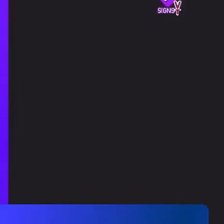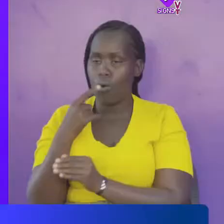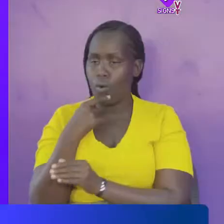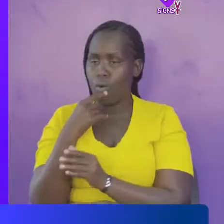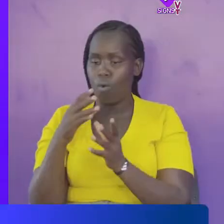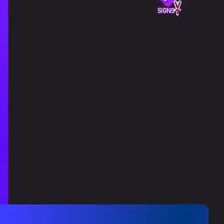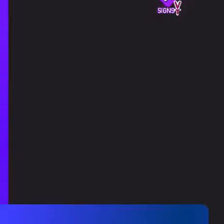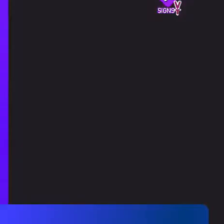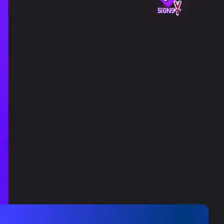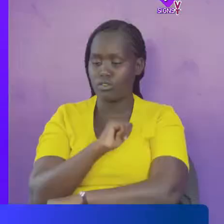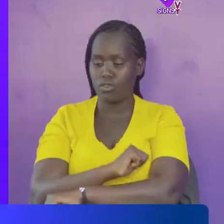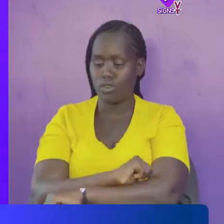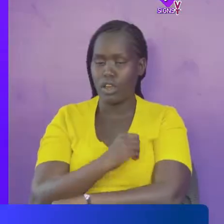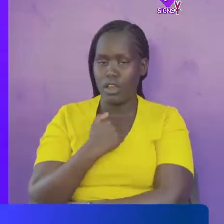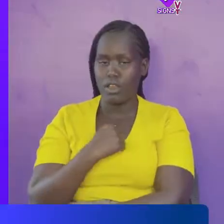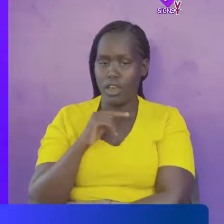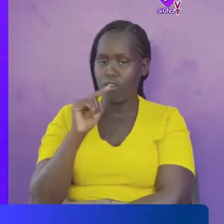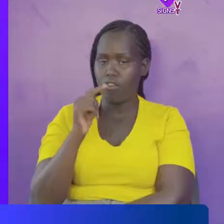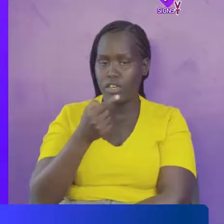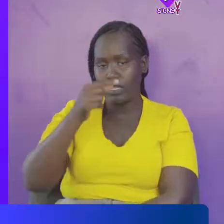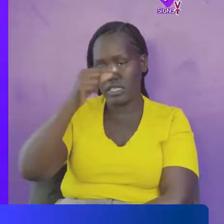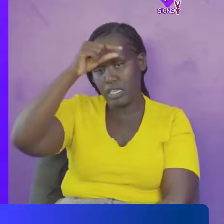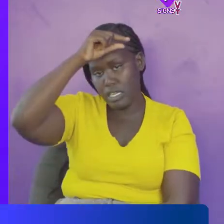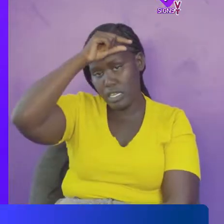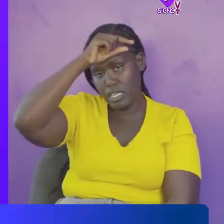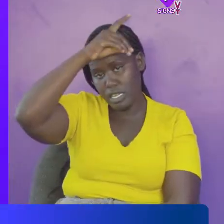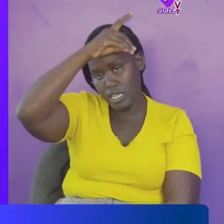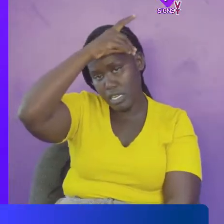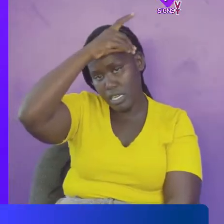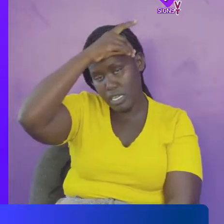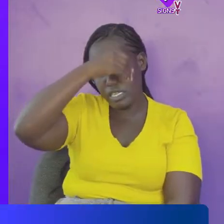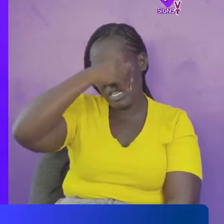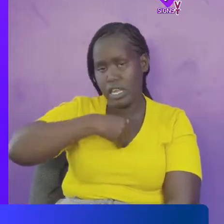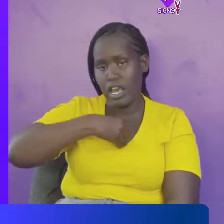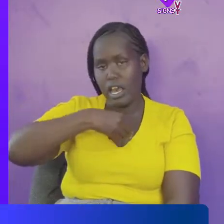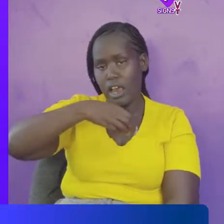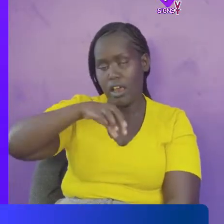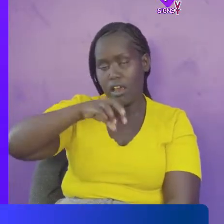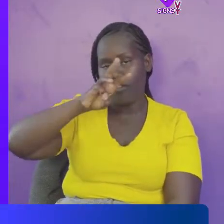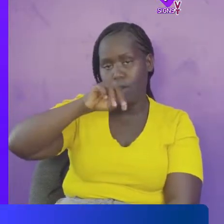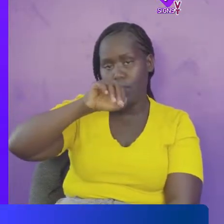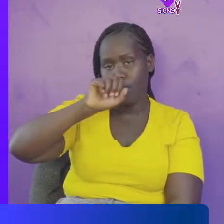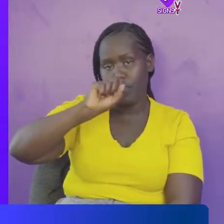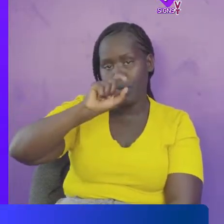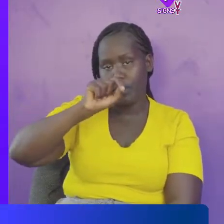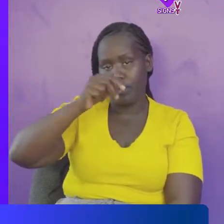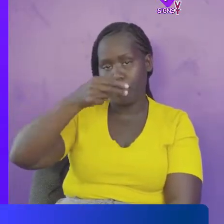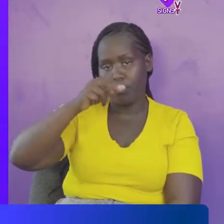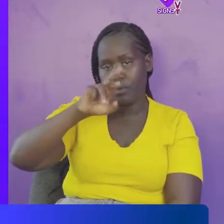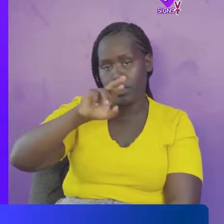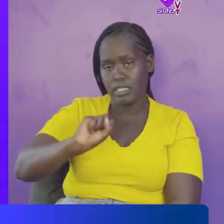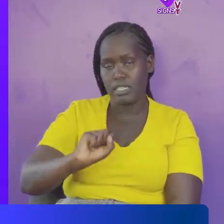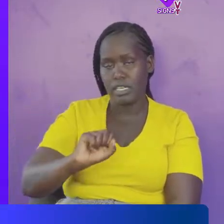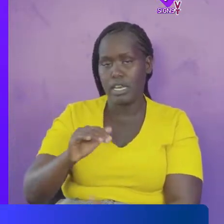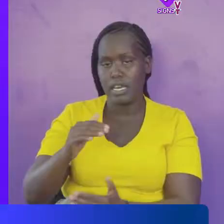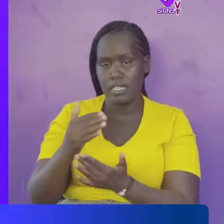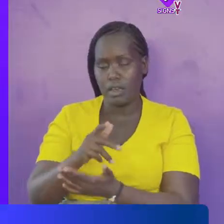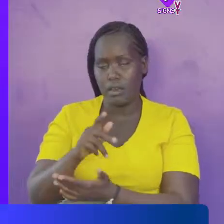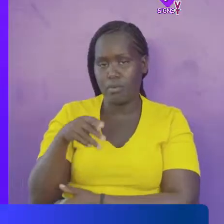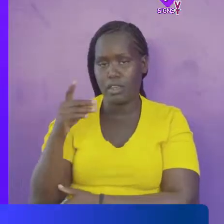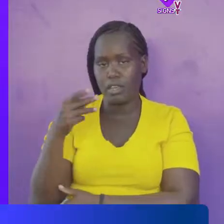They have first degrees, they have masters, and some have PhDs. And so if you are looking